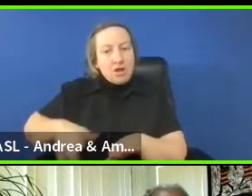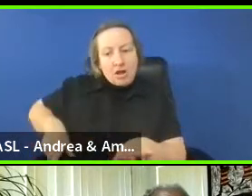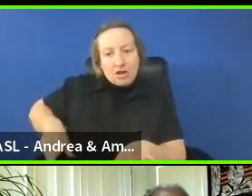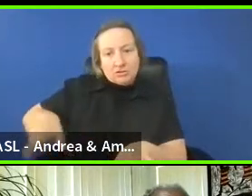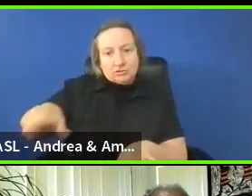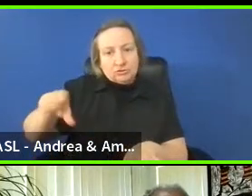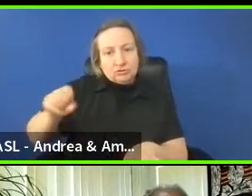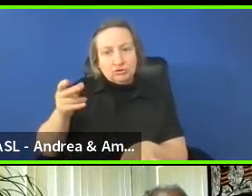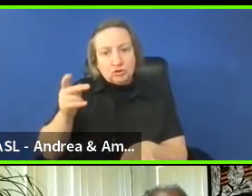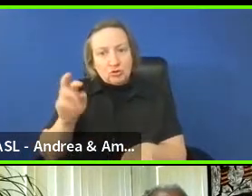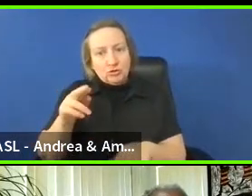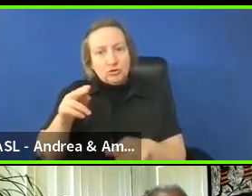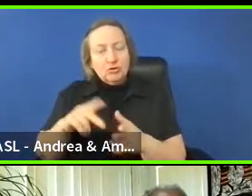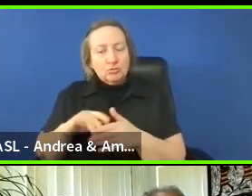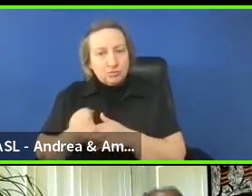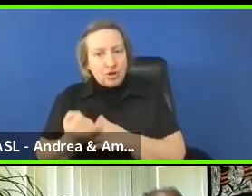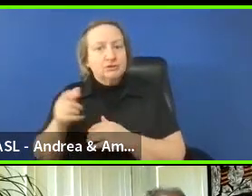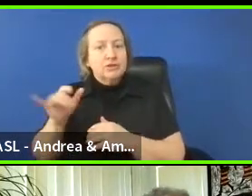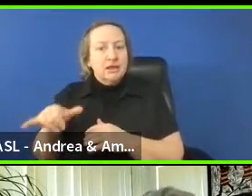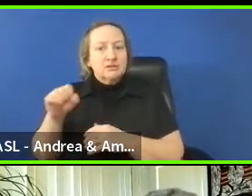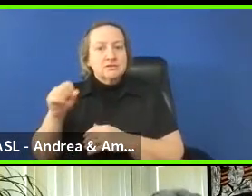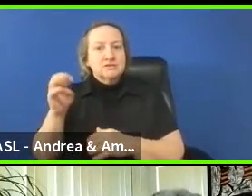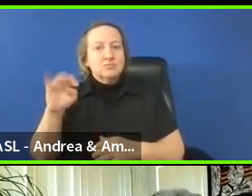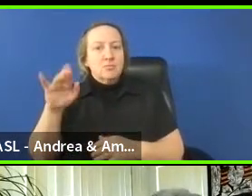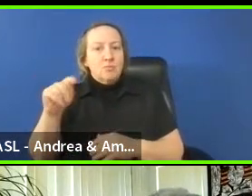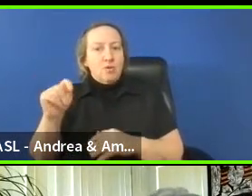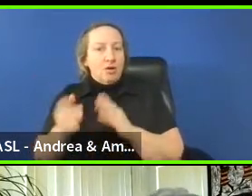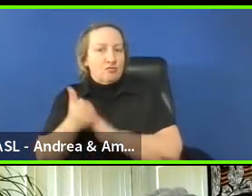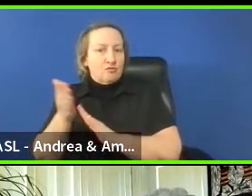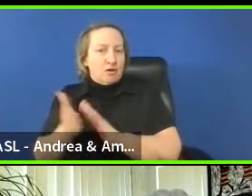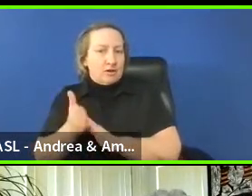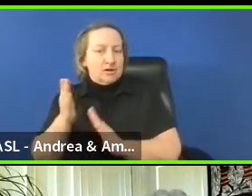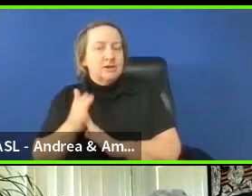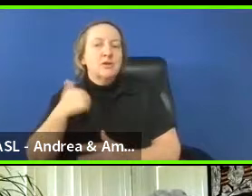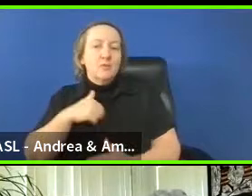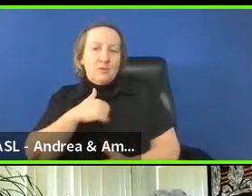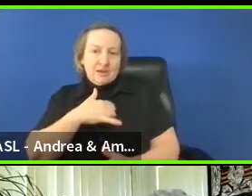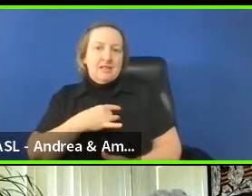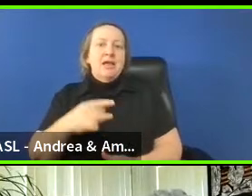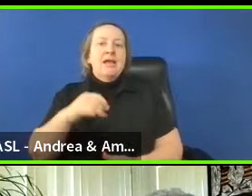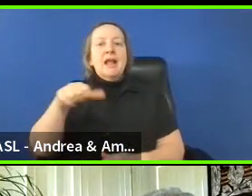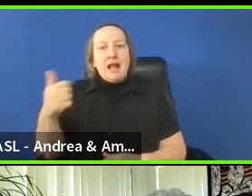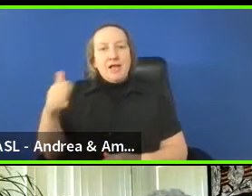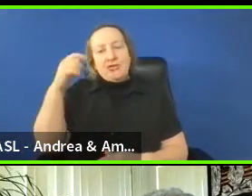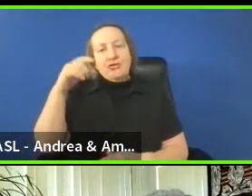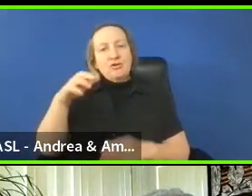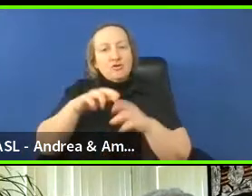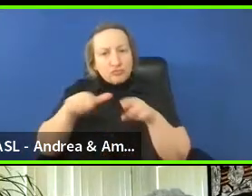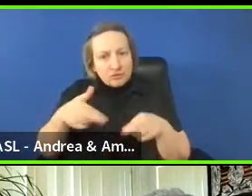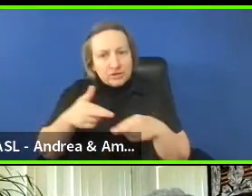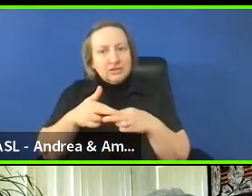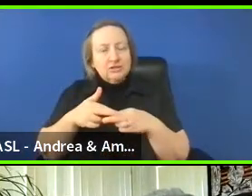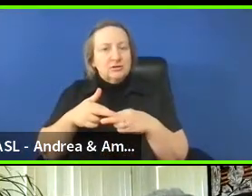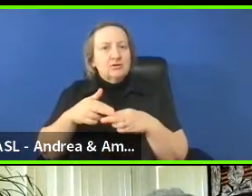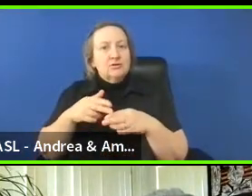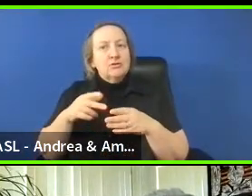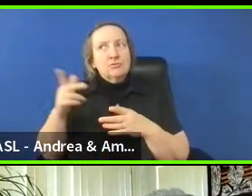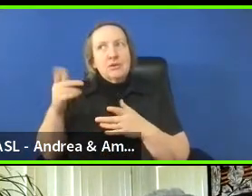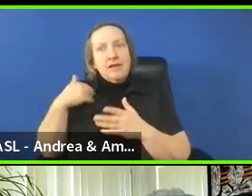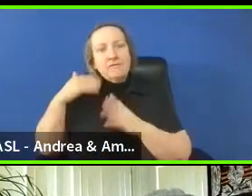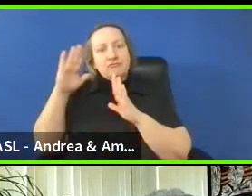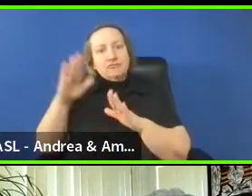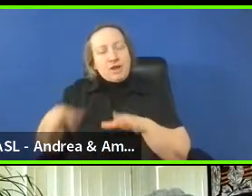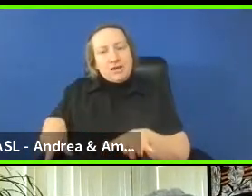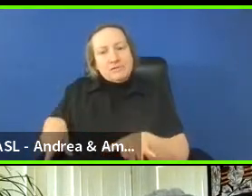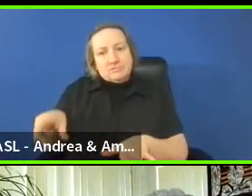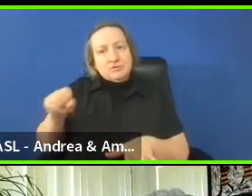SMART's currently running down in that area. We always like to have another regional partner that runs an amazing bus on shoulder program, and I think it speaks